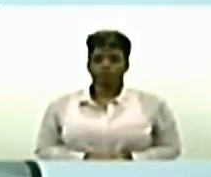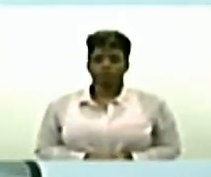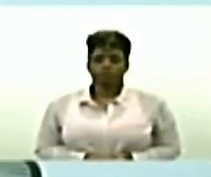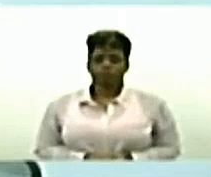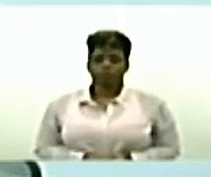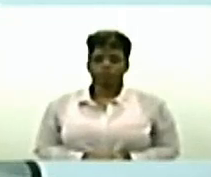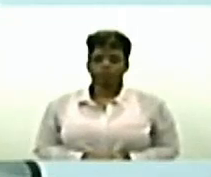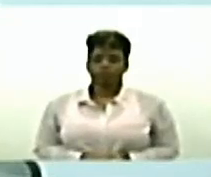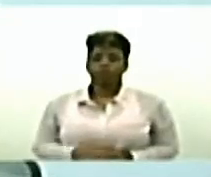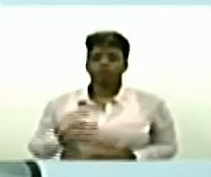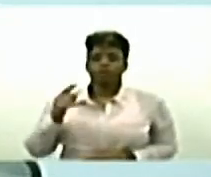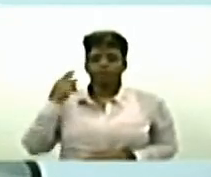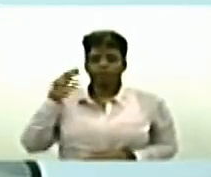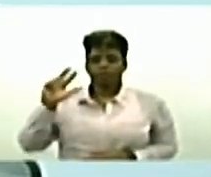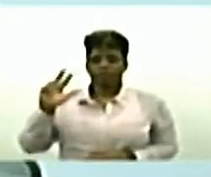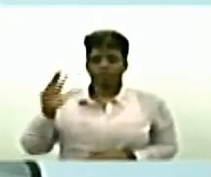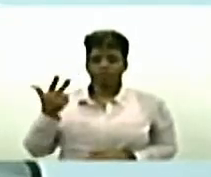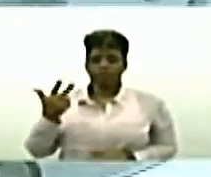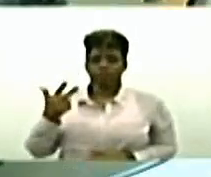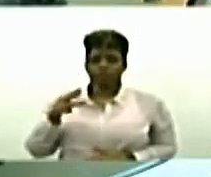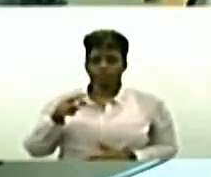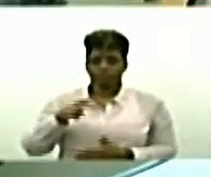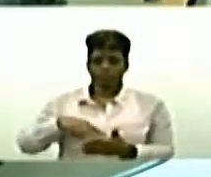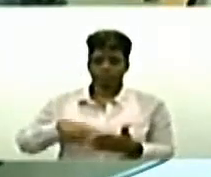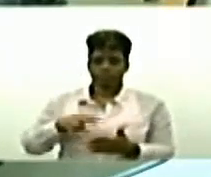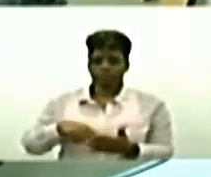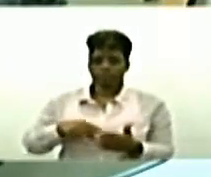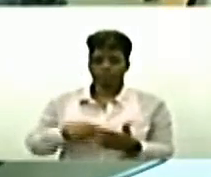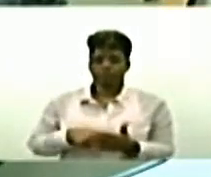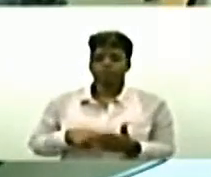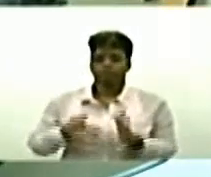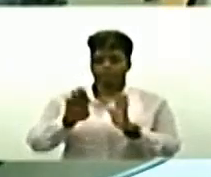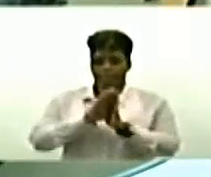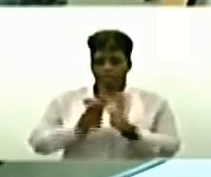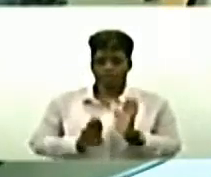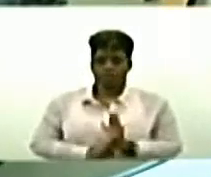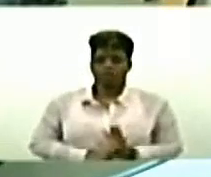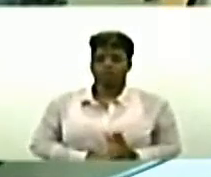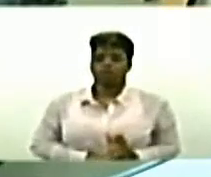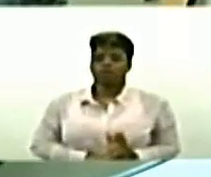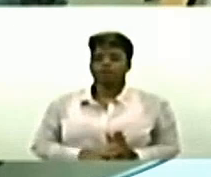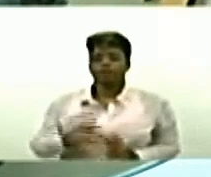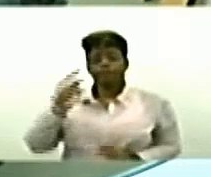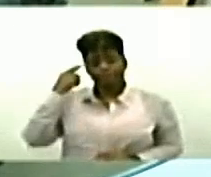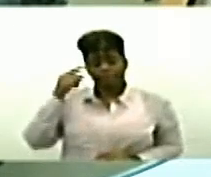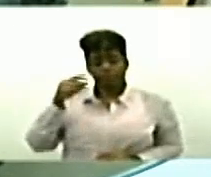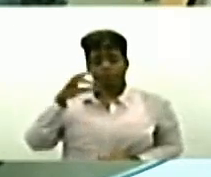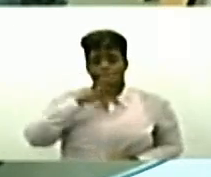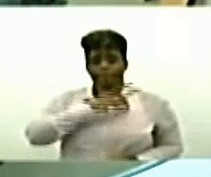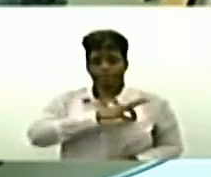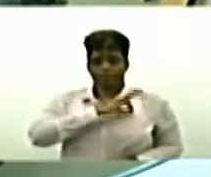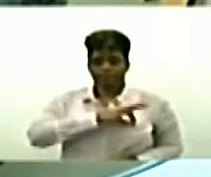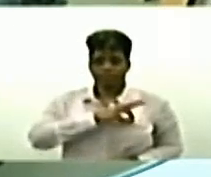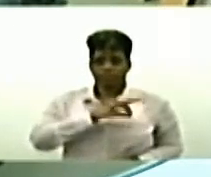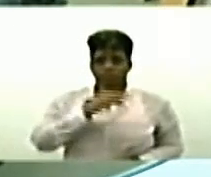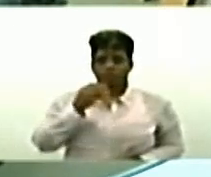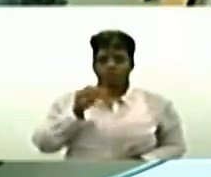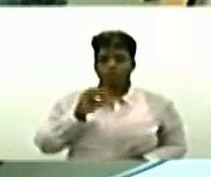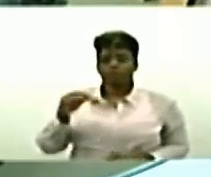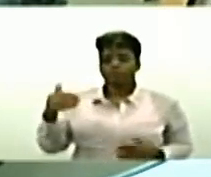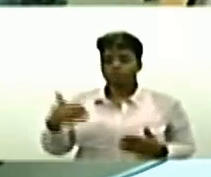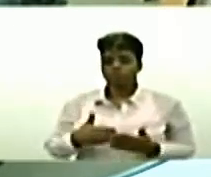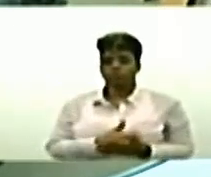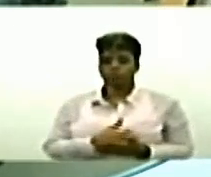for the third reading of this bill. Yes, and again, to the benefit of the new